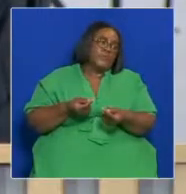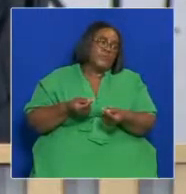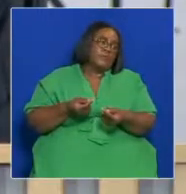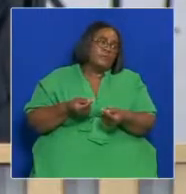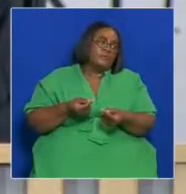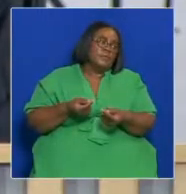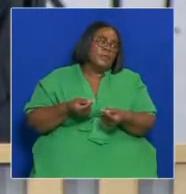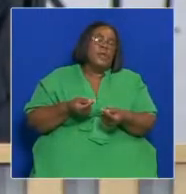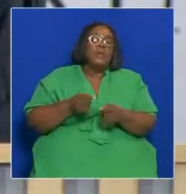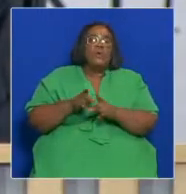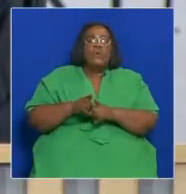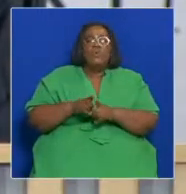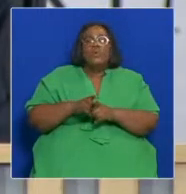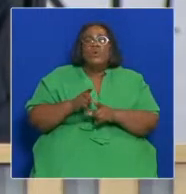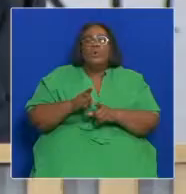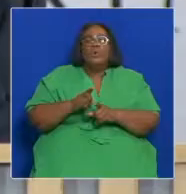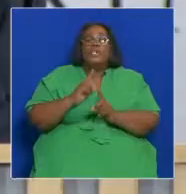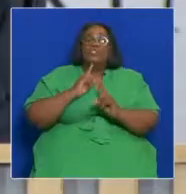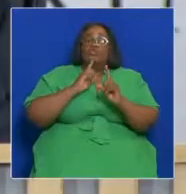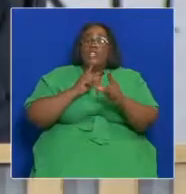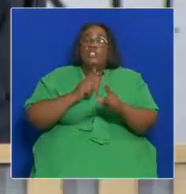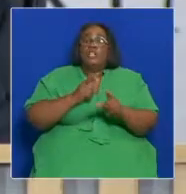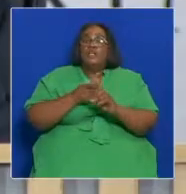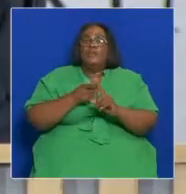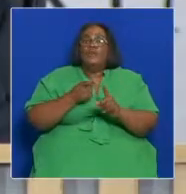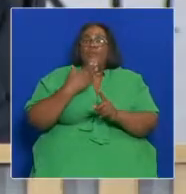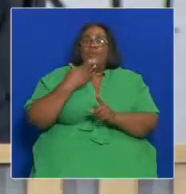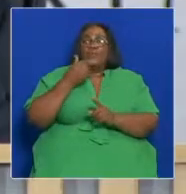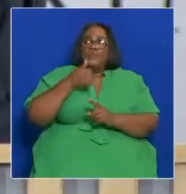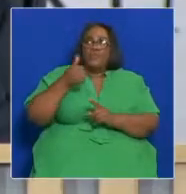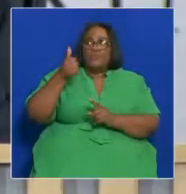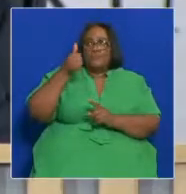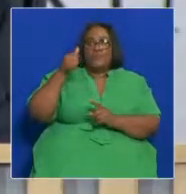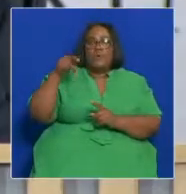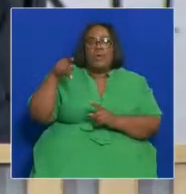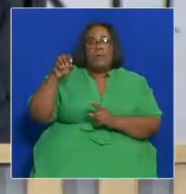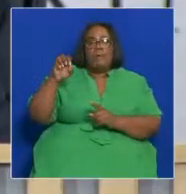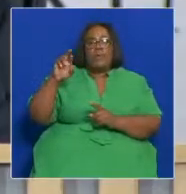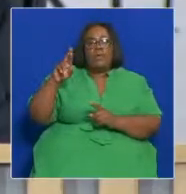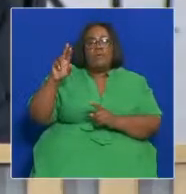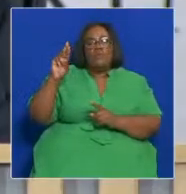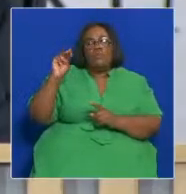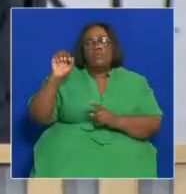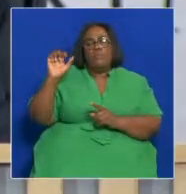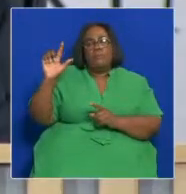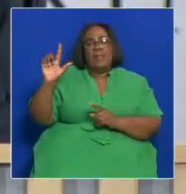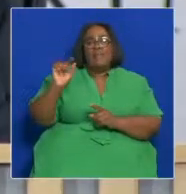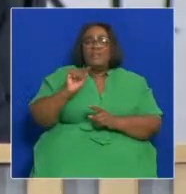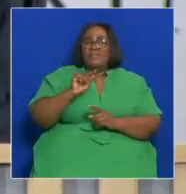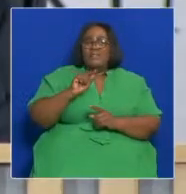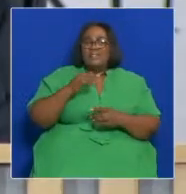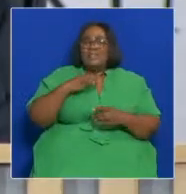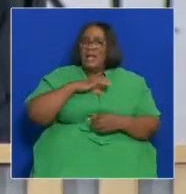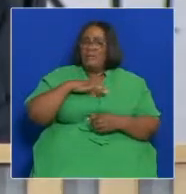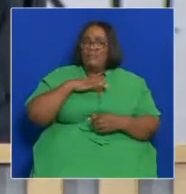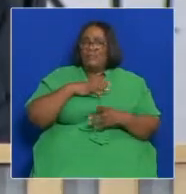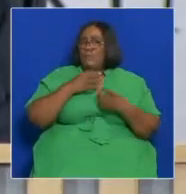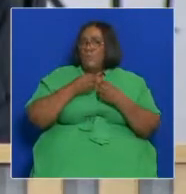which he was uncomfortable with, which, as I said, was discussed